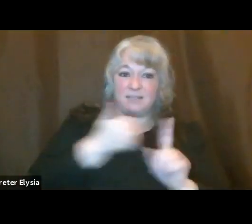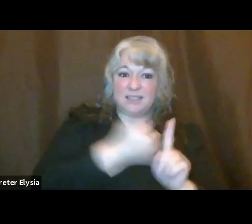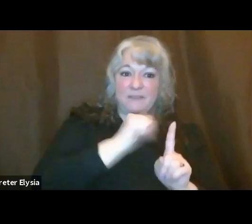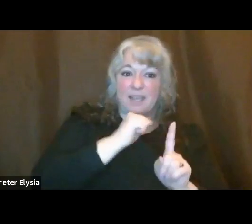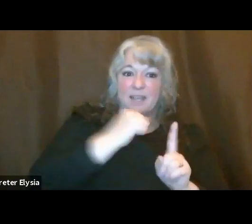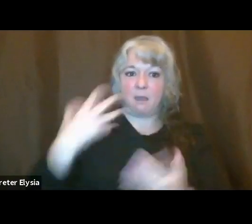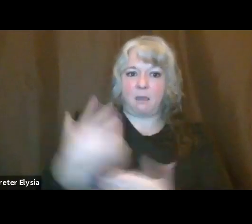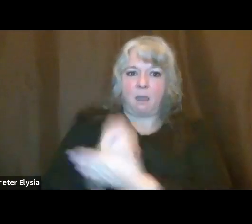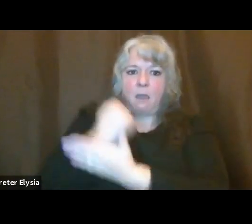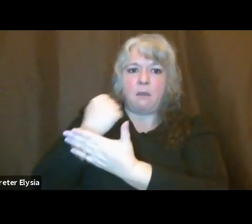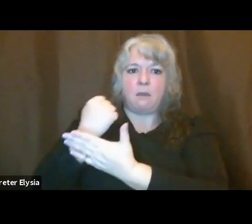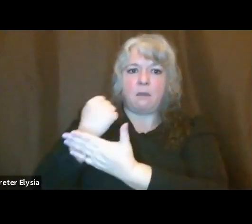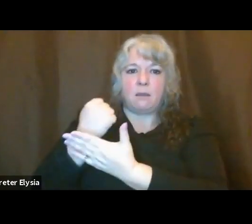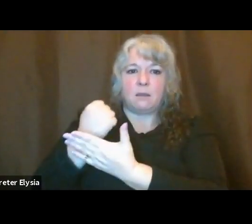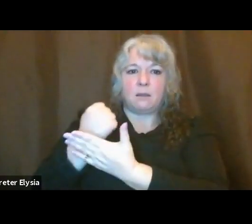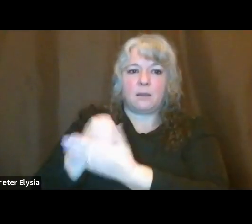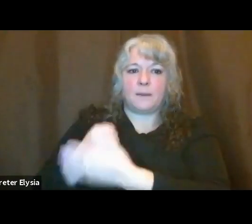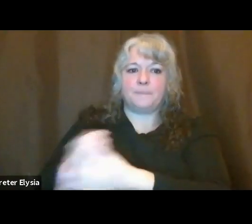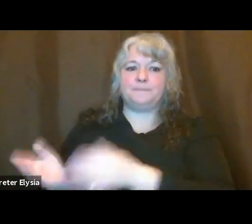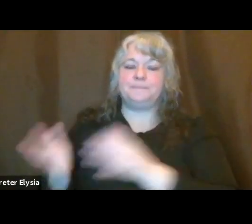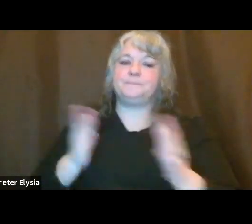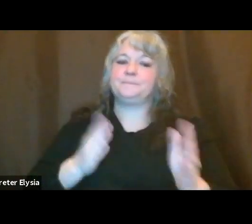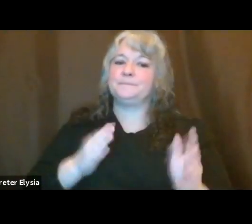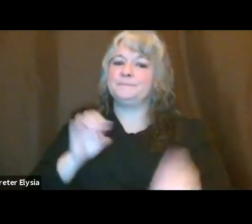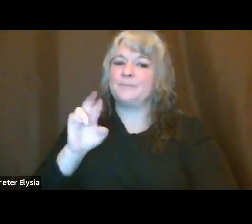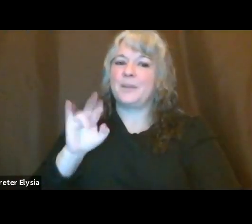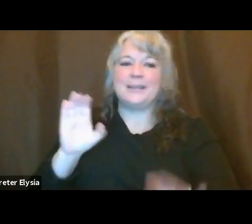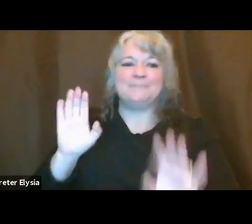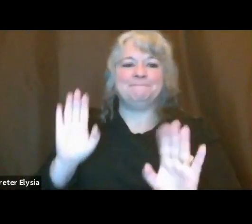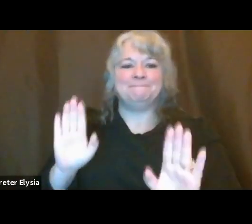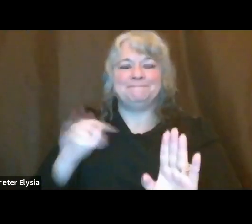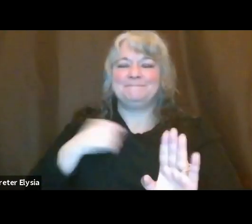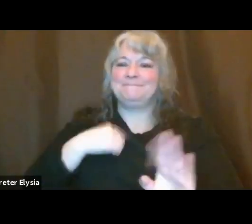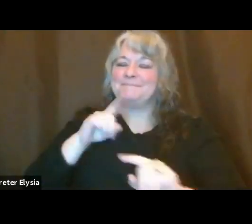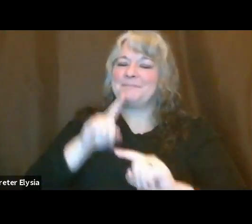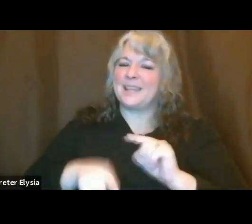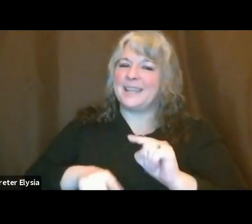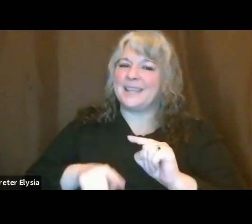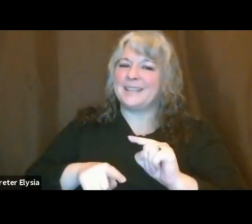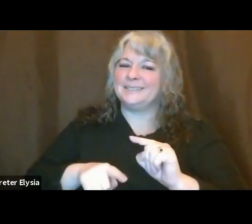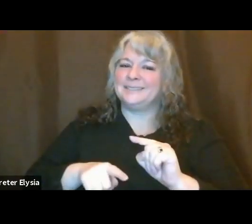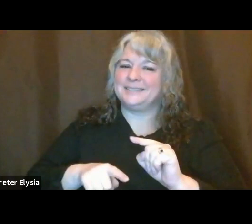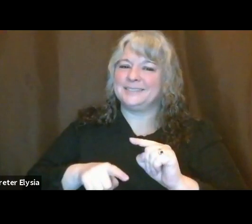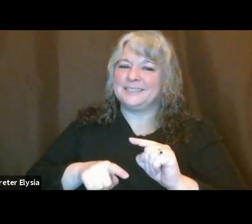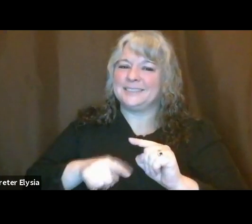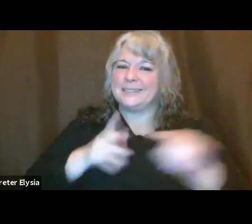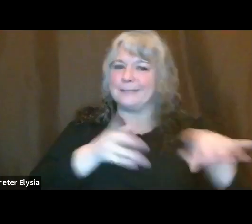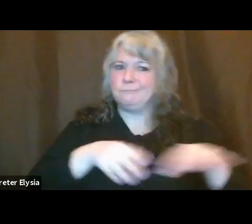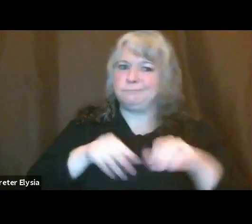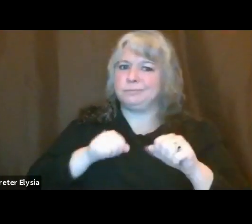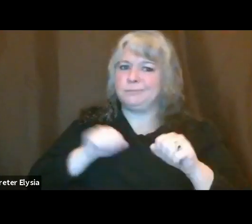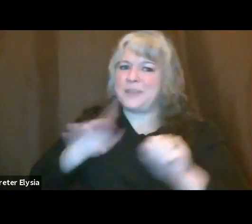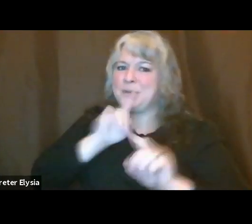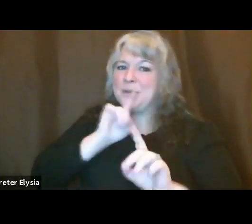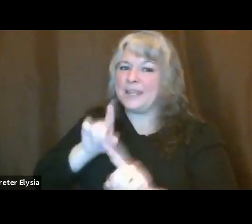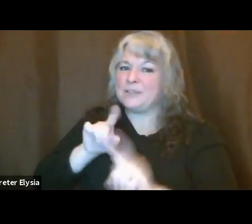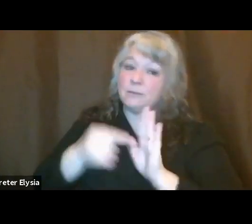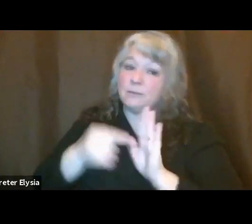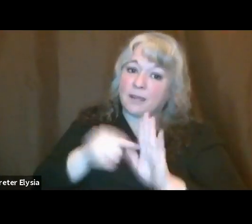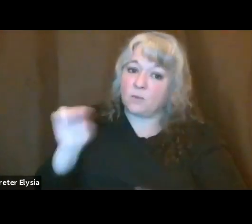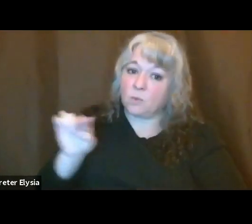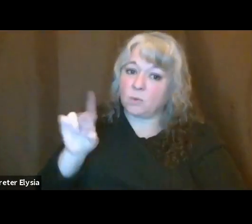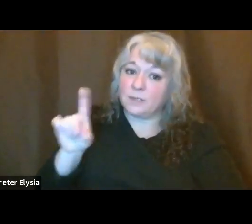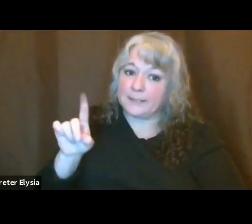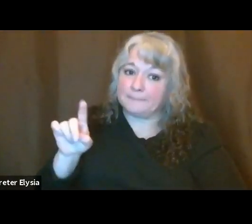Again, I don't want to, I'm not going to speak for any one school system at this point in time, like Notre Dame. What I do know